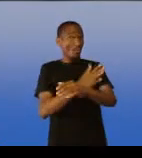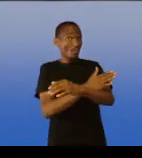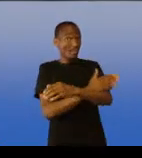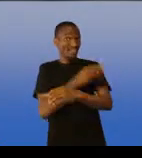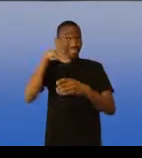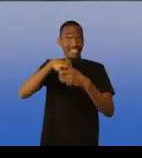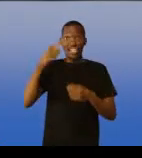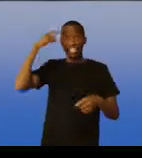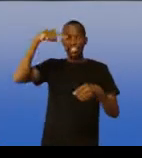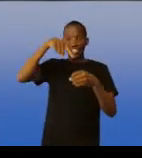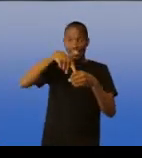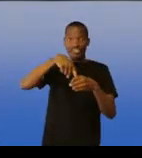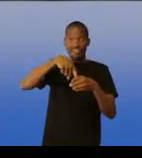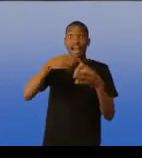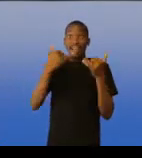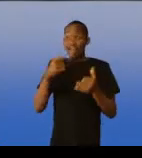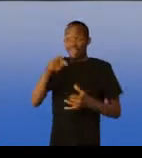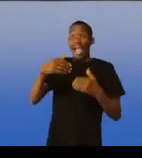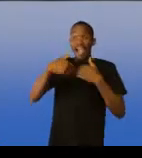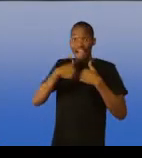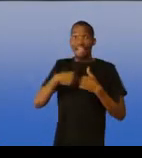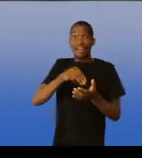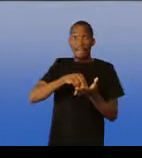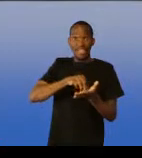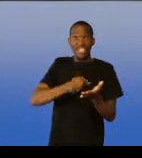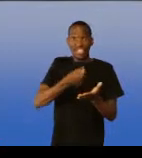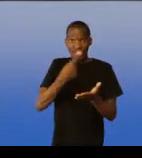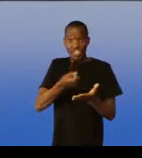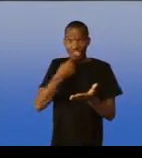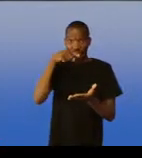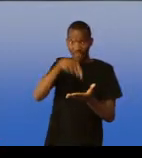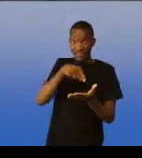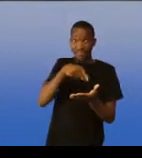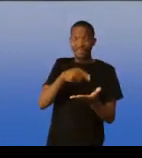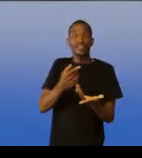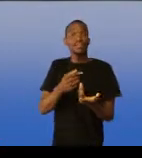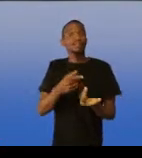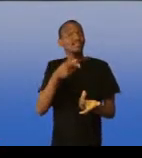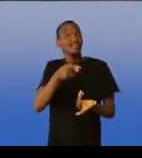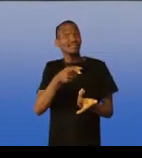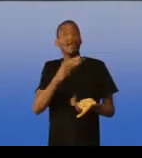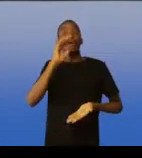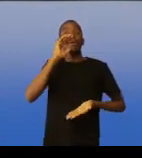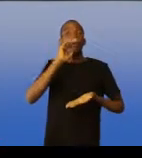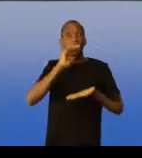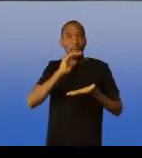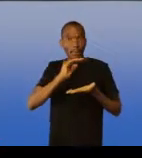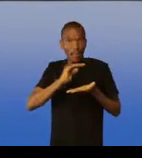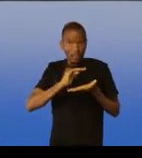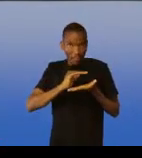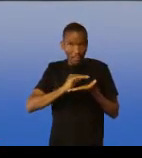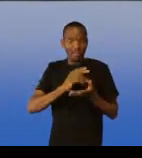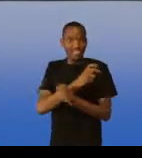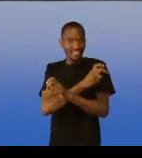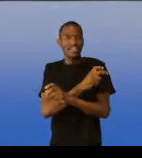science, we are now having drugs that are less toxic. So patients tolerate